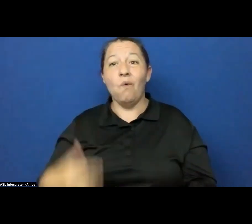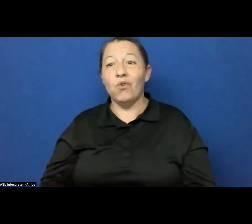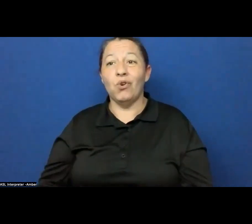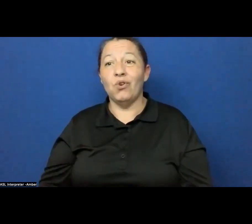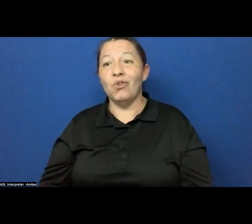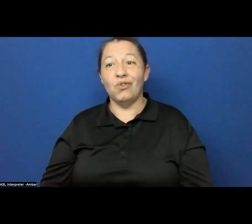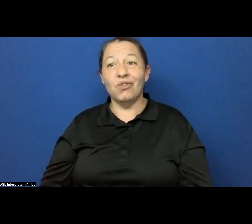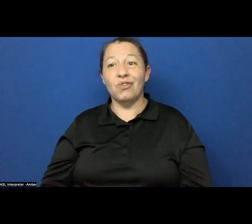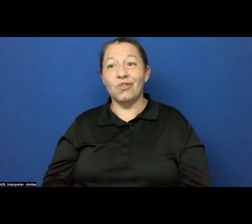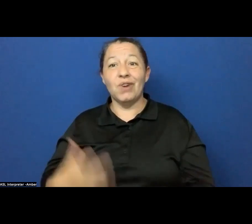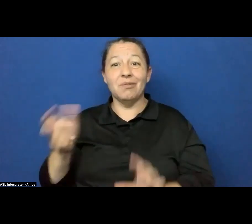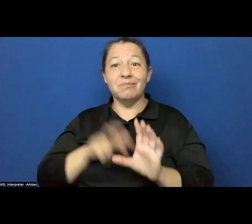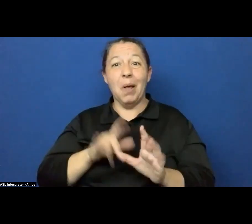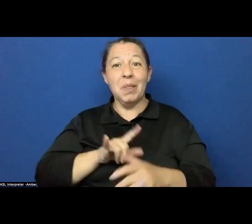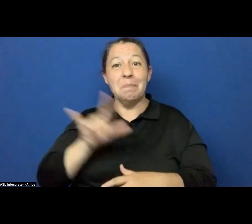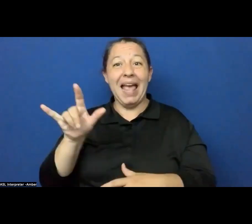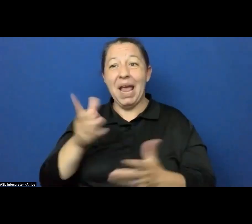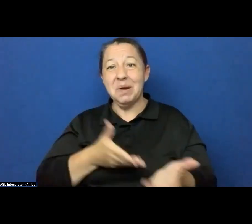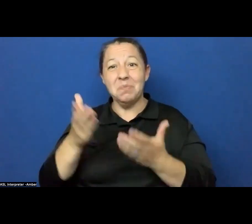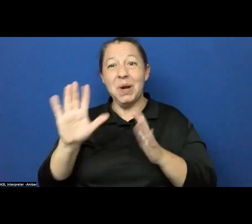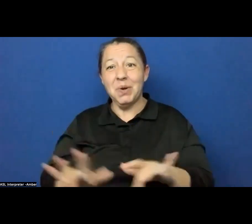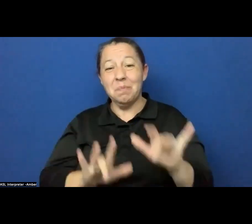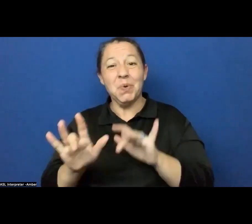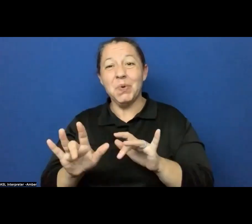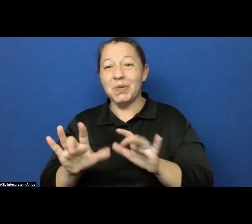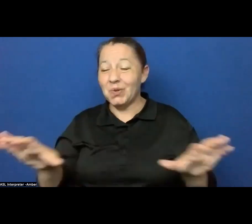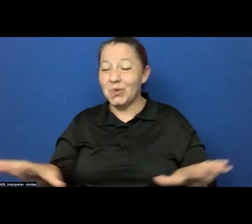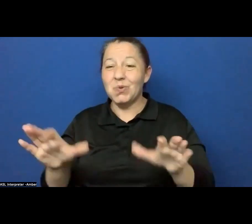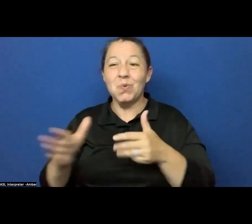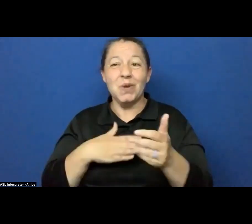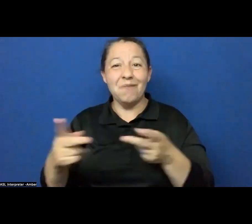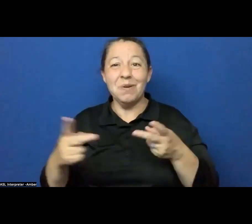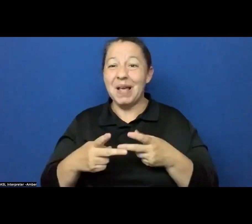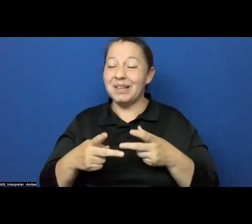our computers with and we just do it wherever. So we've been all over the place.